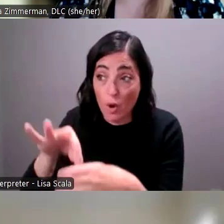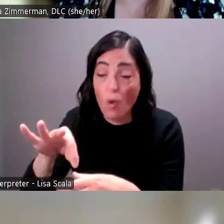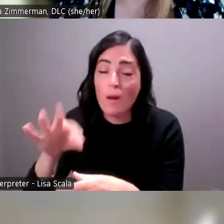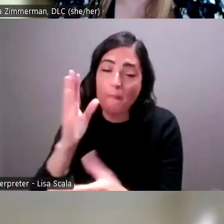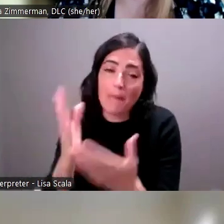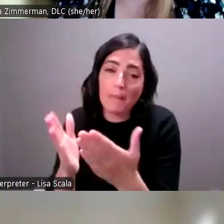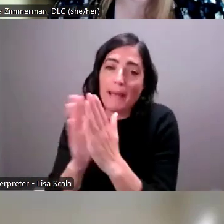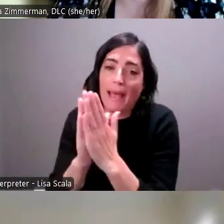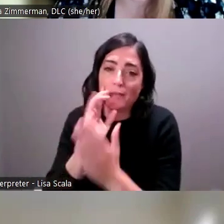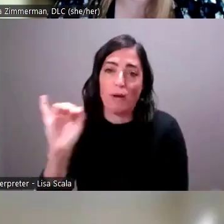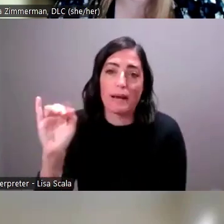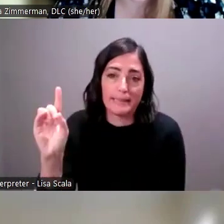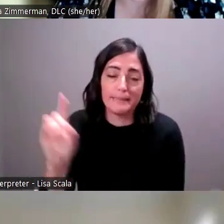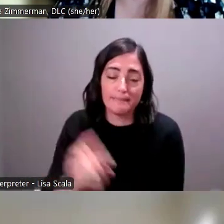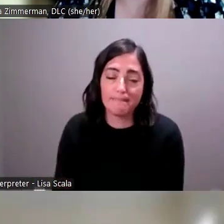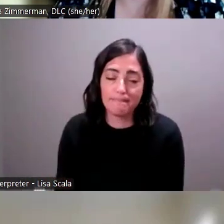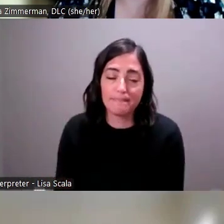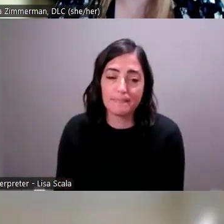ID.